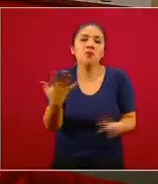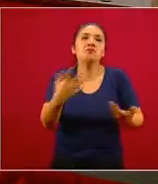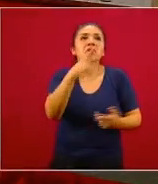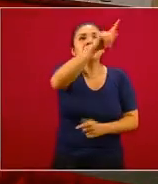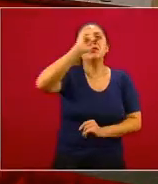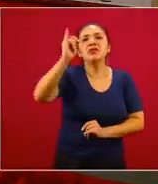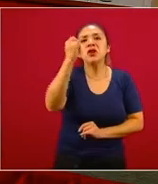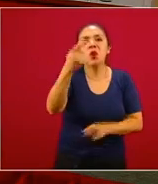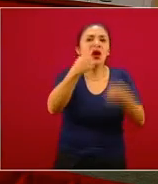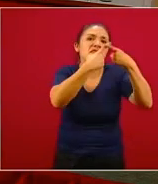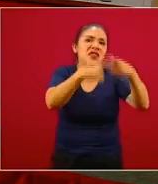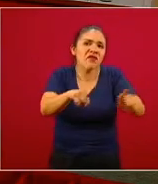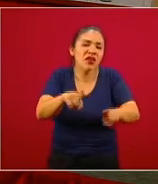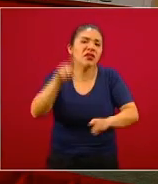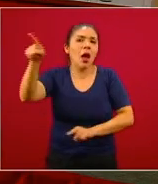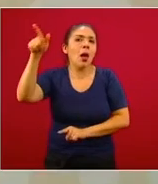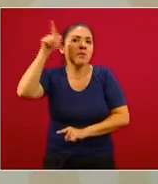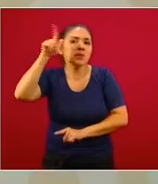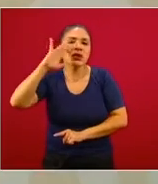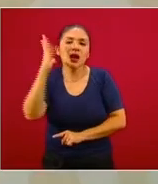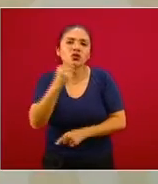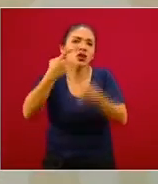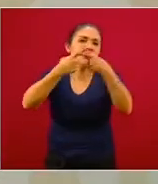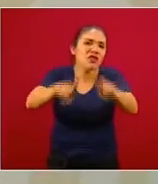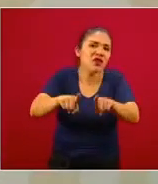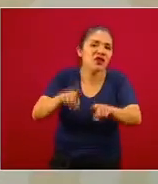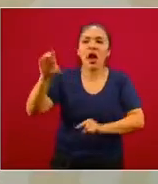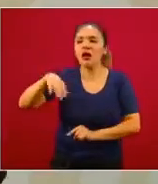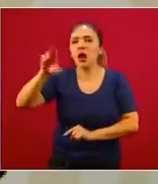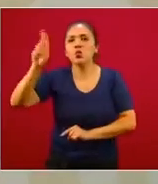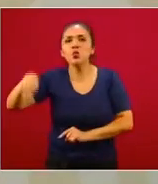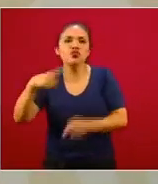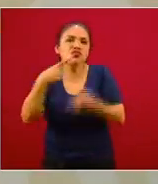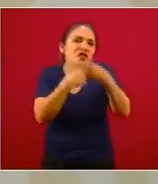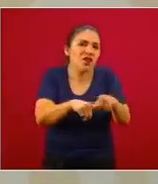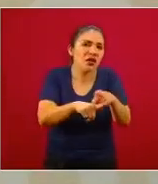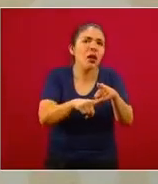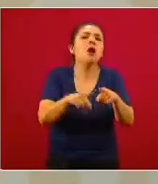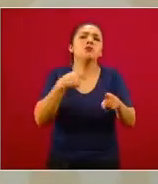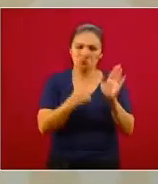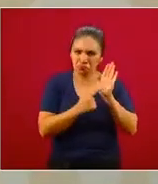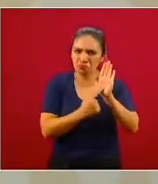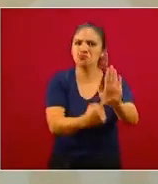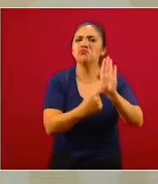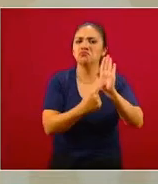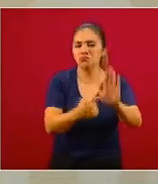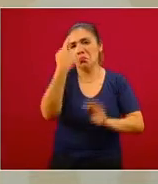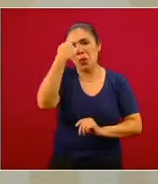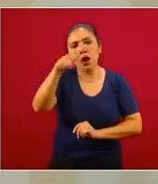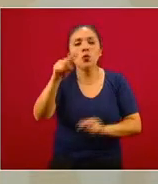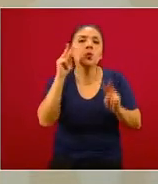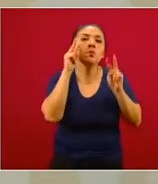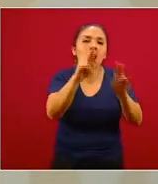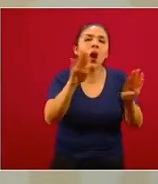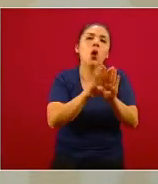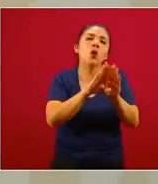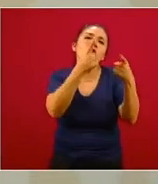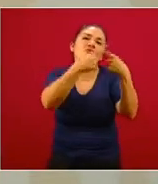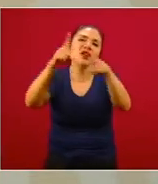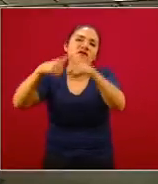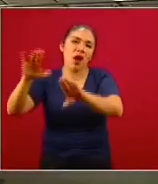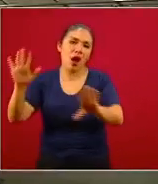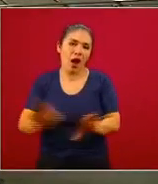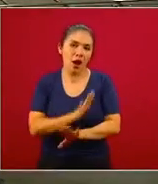different country, quantity. In Cancun, it's another one. In Villahermosa, it's another one. And so we will be presenting those to see what